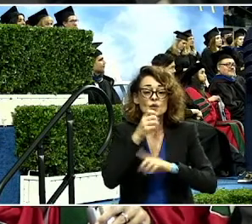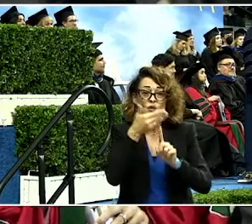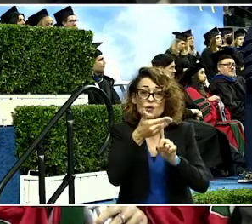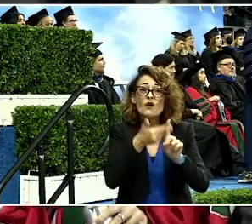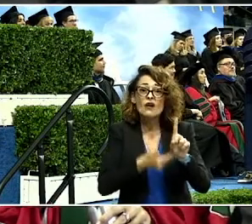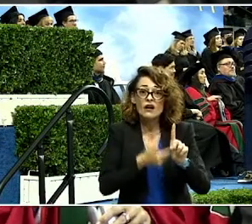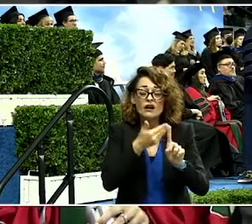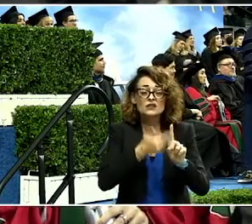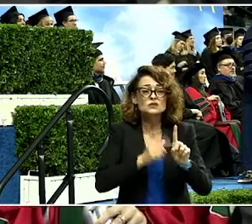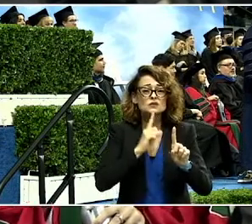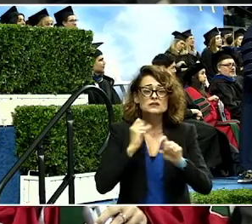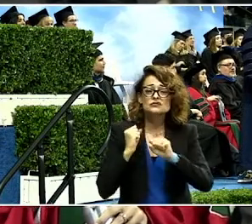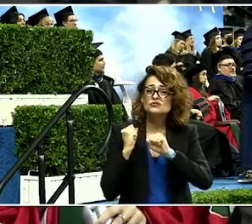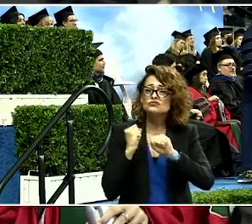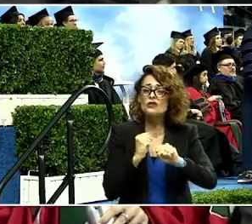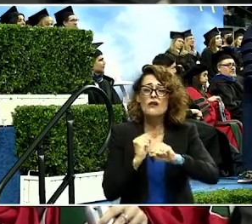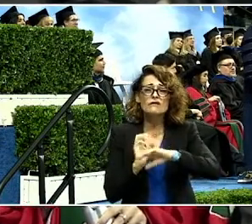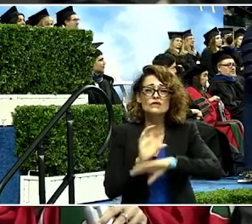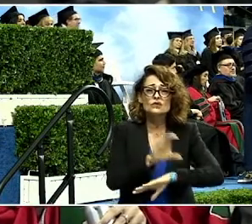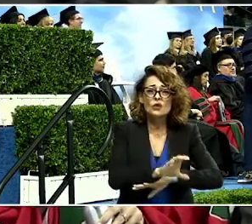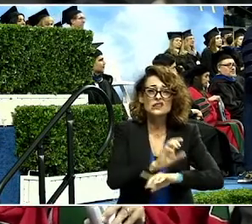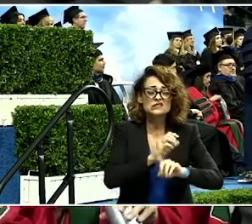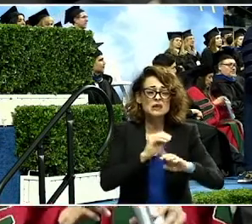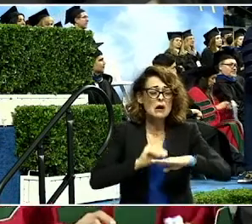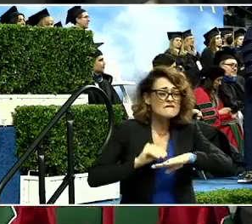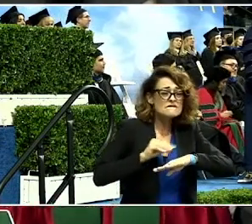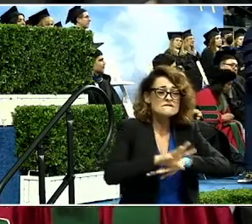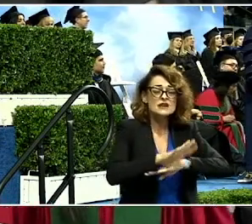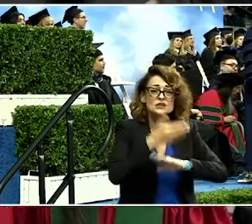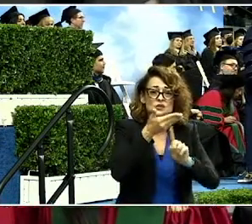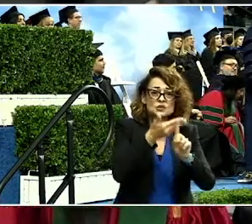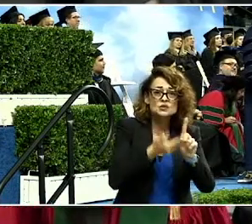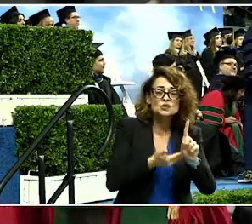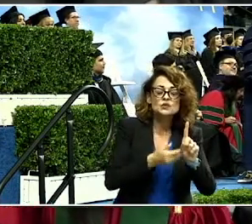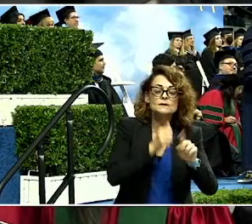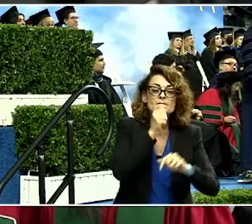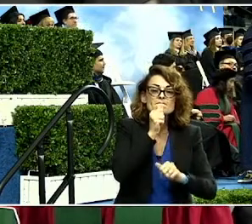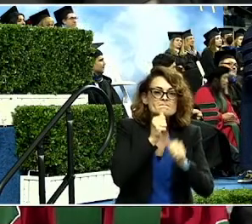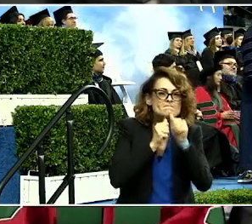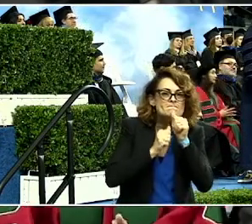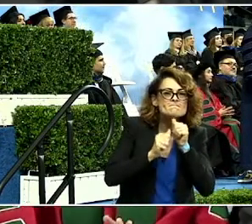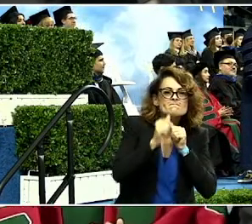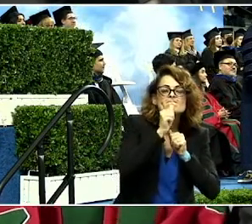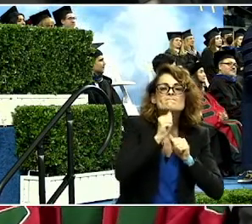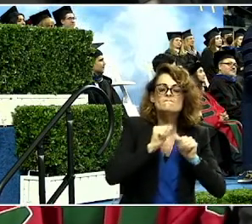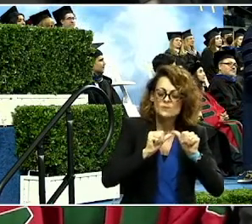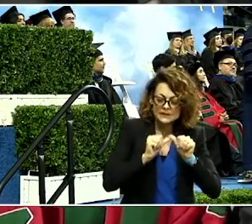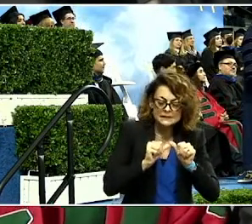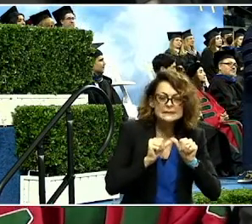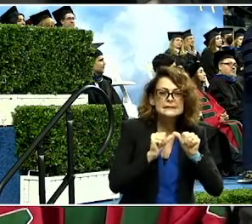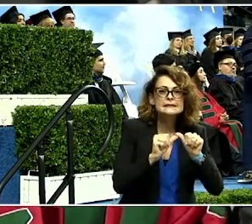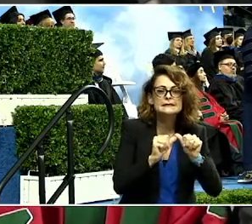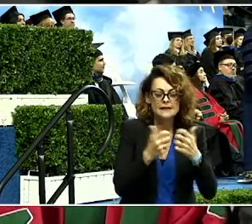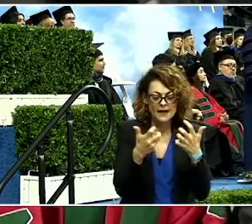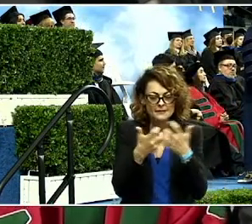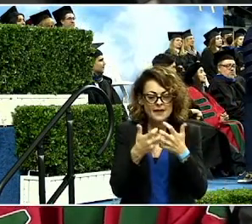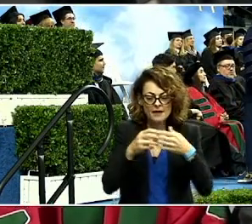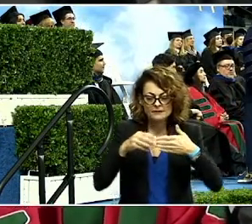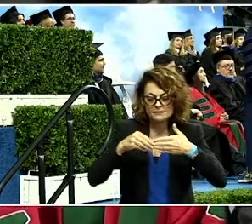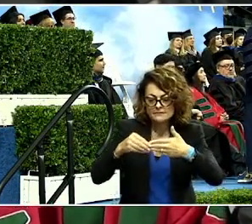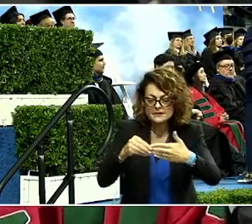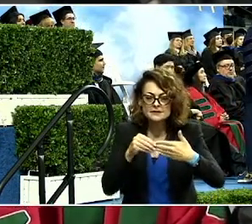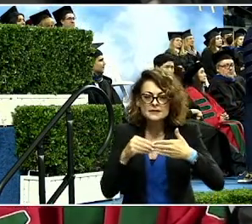really strong forces. They etched on you resilience and adaptability. They gave you a greater respect for